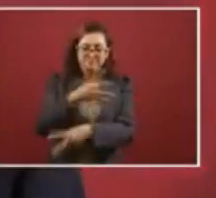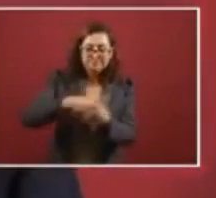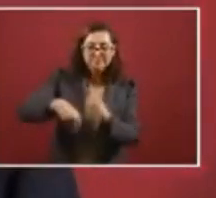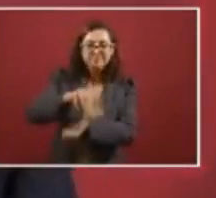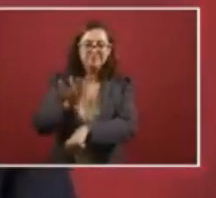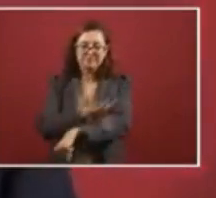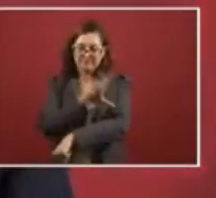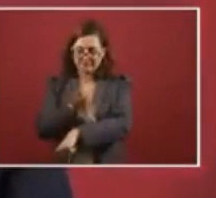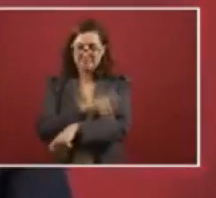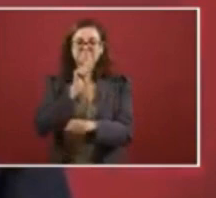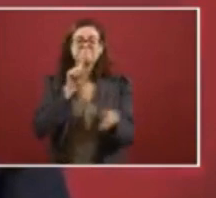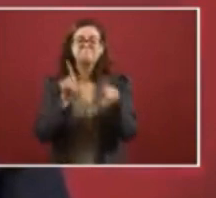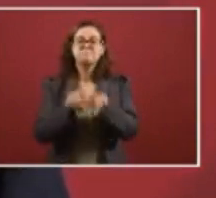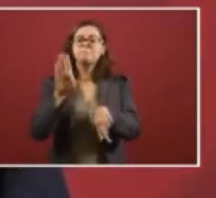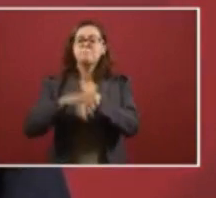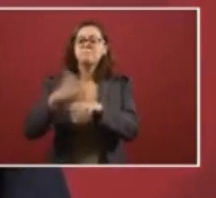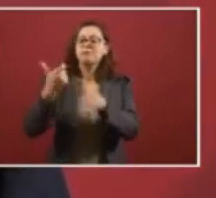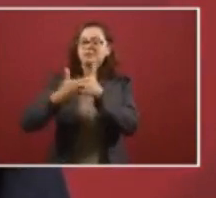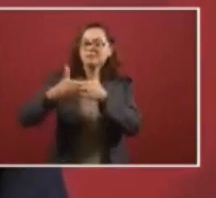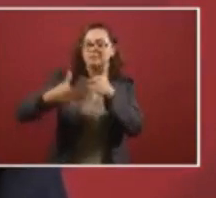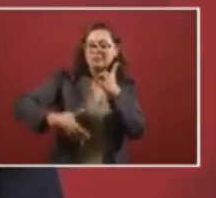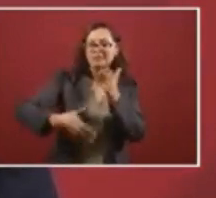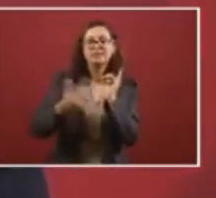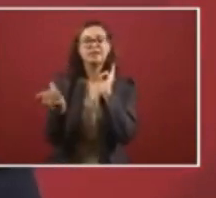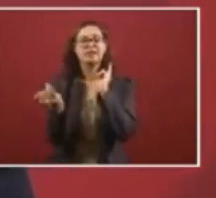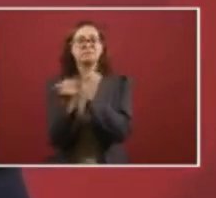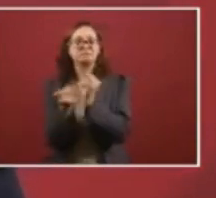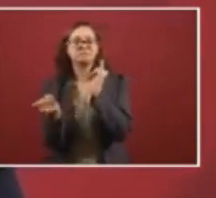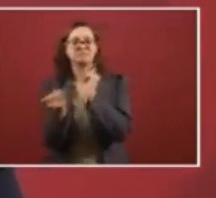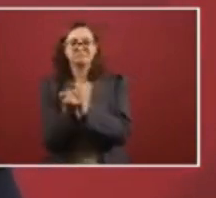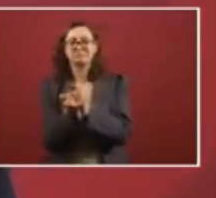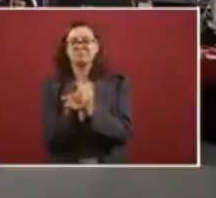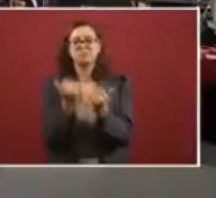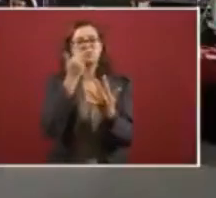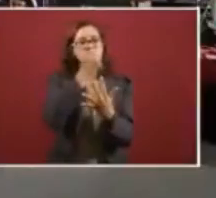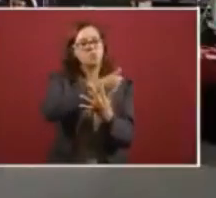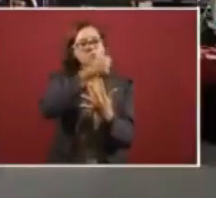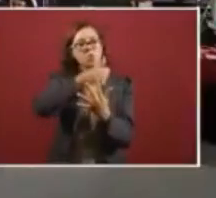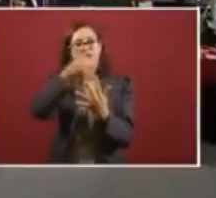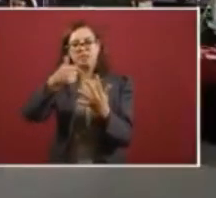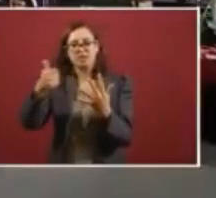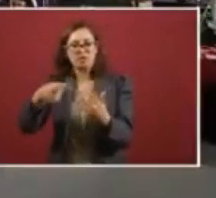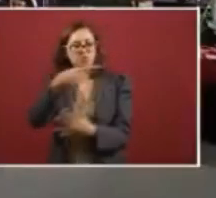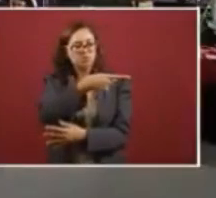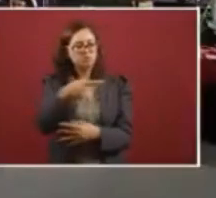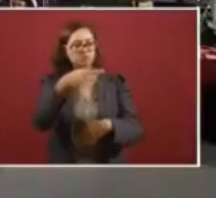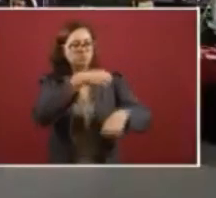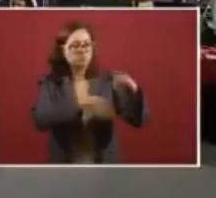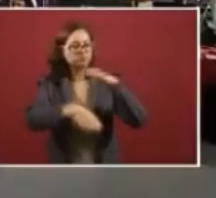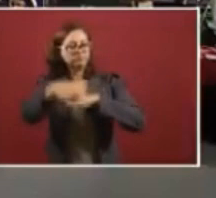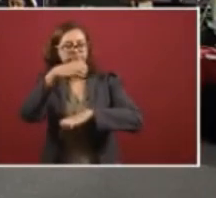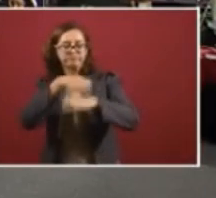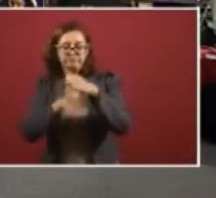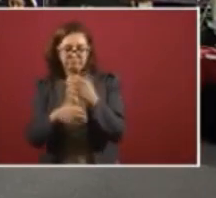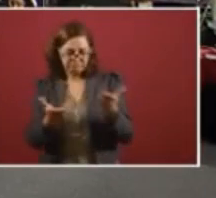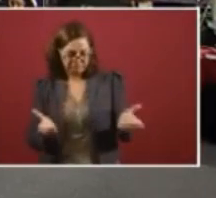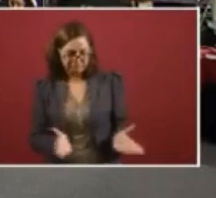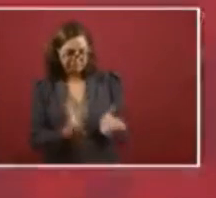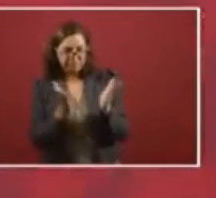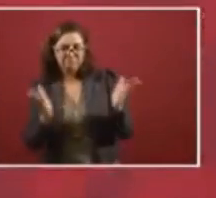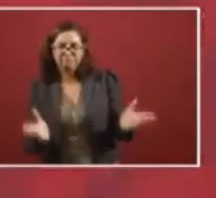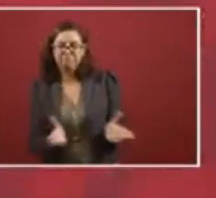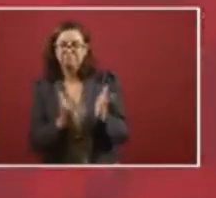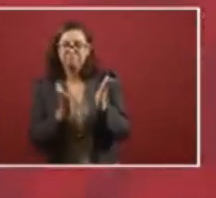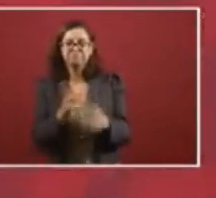produce electricity at better rates, but also to give the elements to the